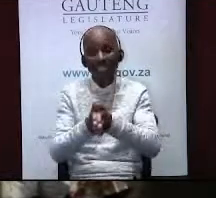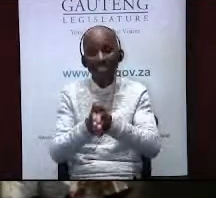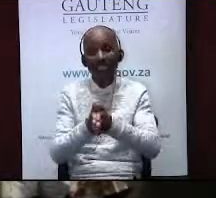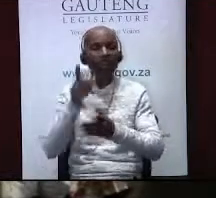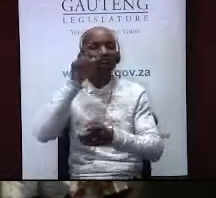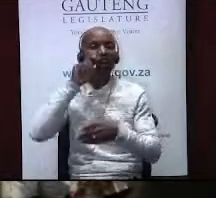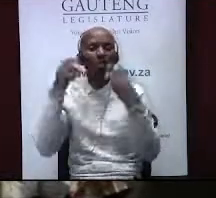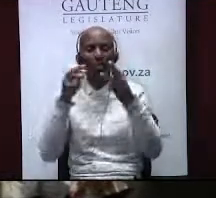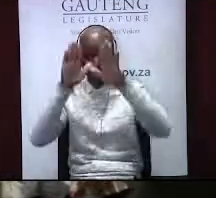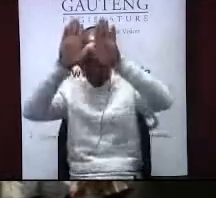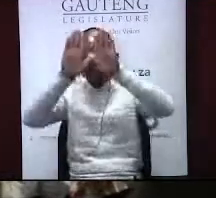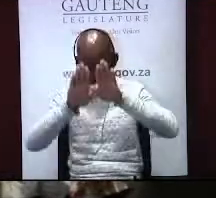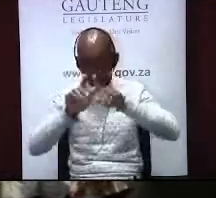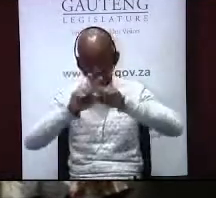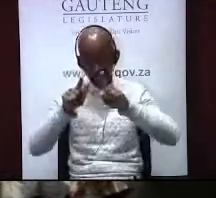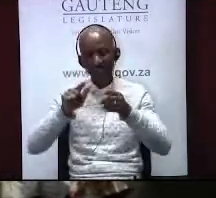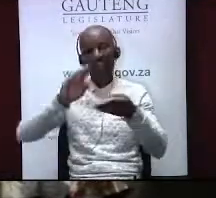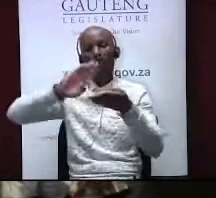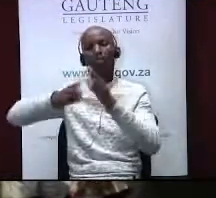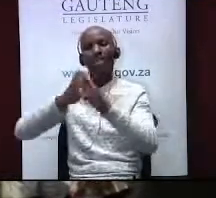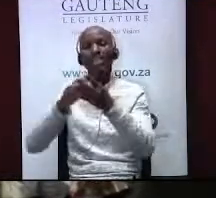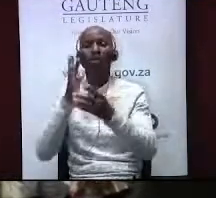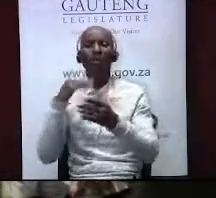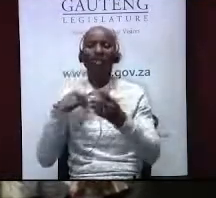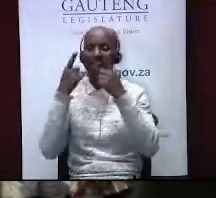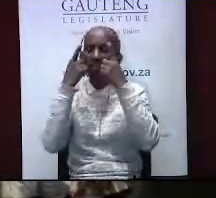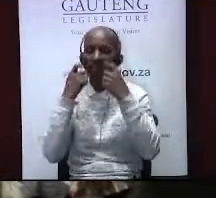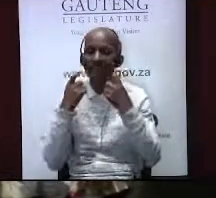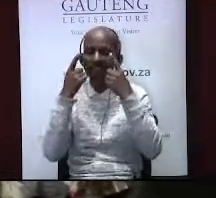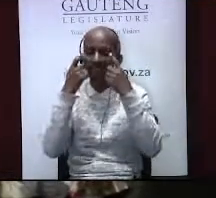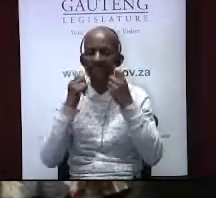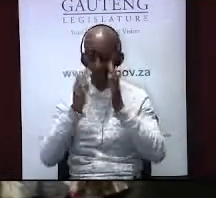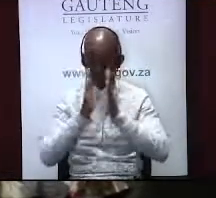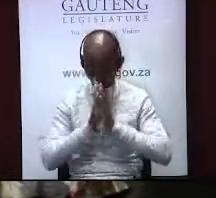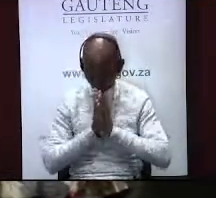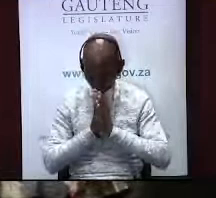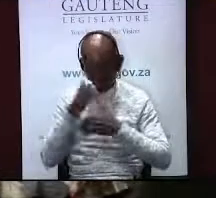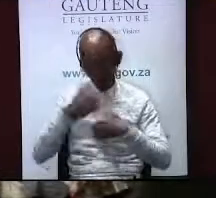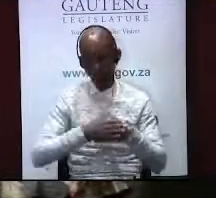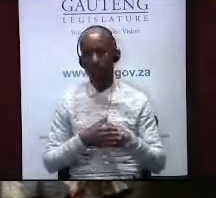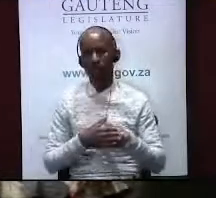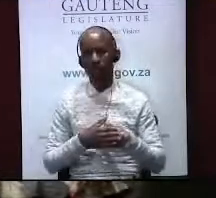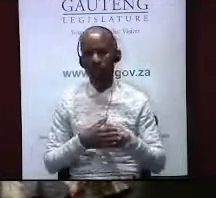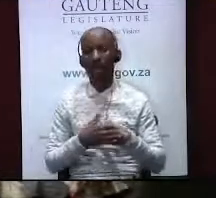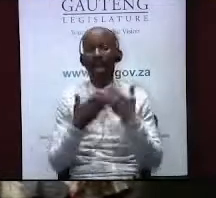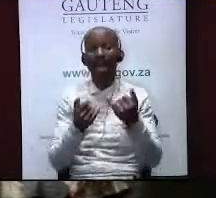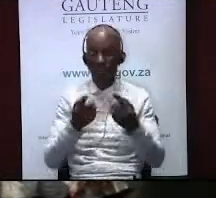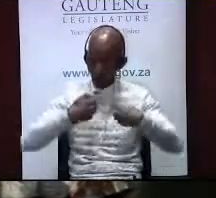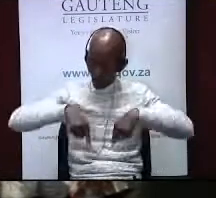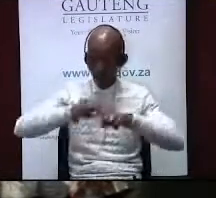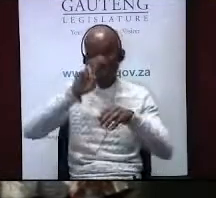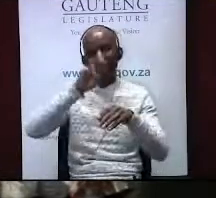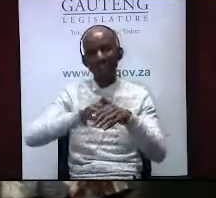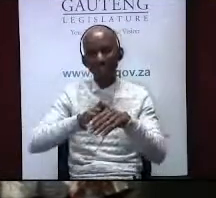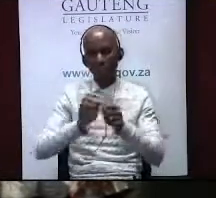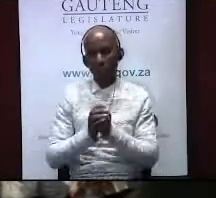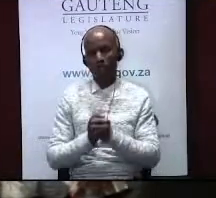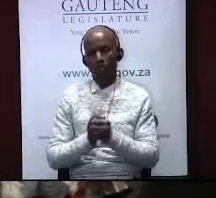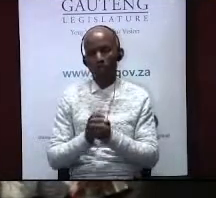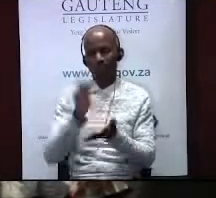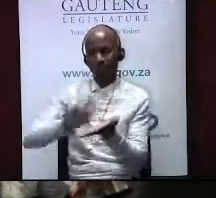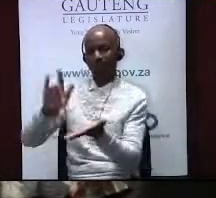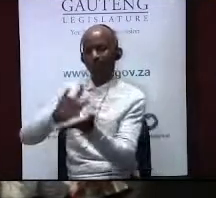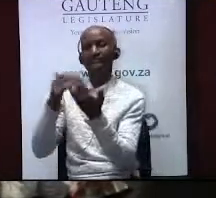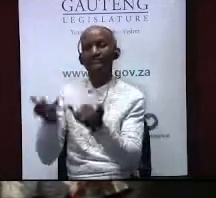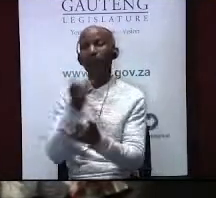for them. But you find that the community, when they are crying, the church is closed. So we need to be repositioned.